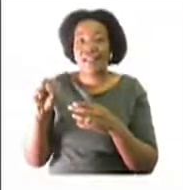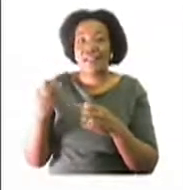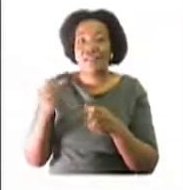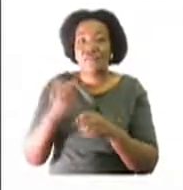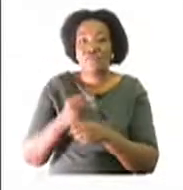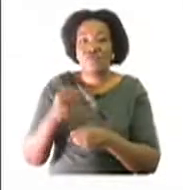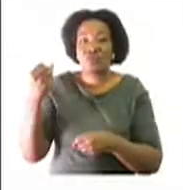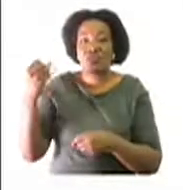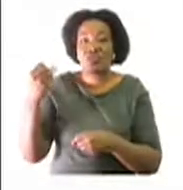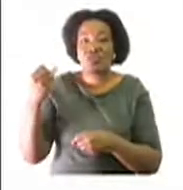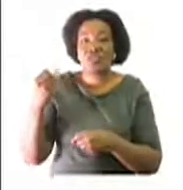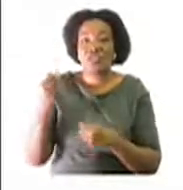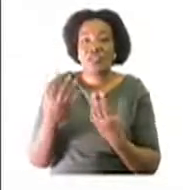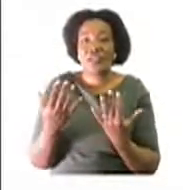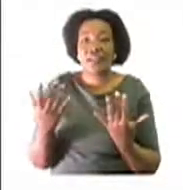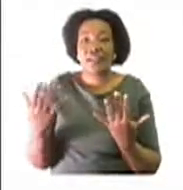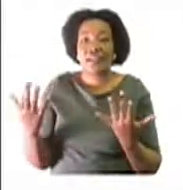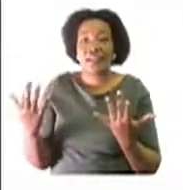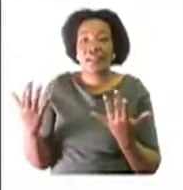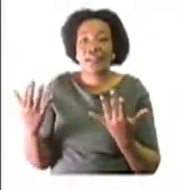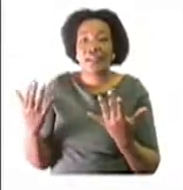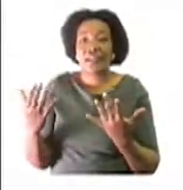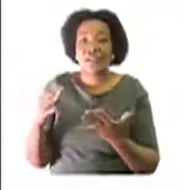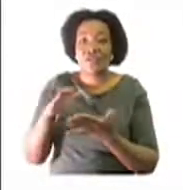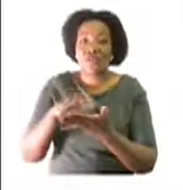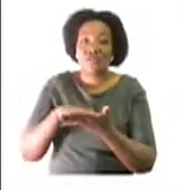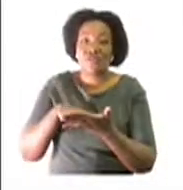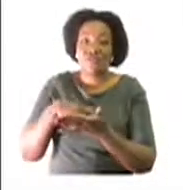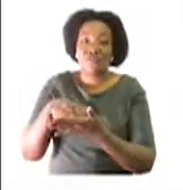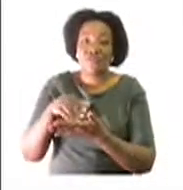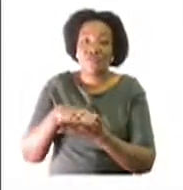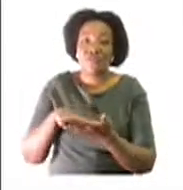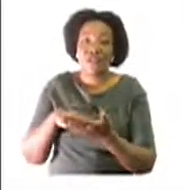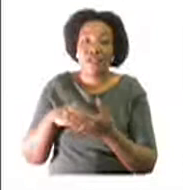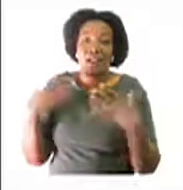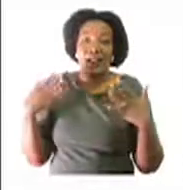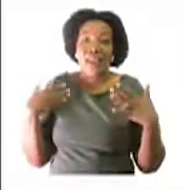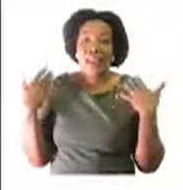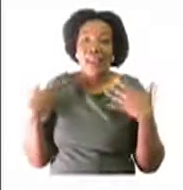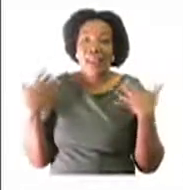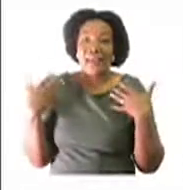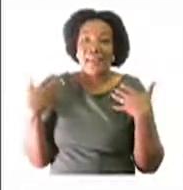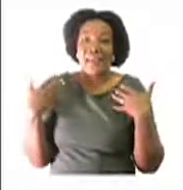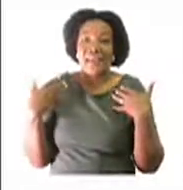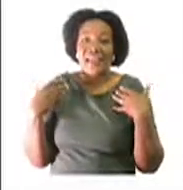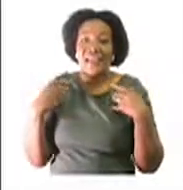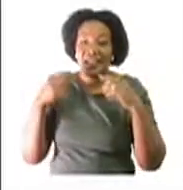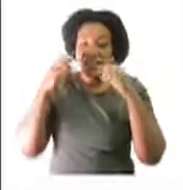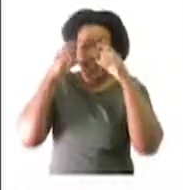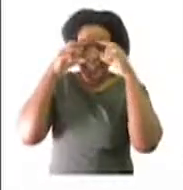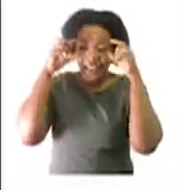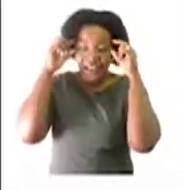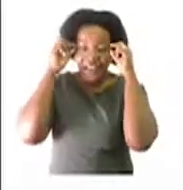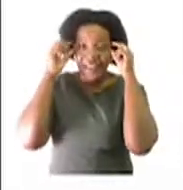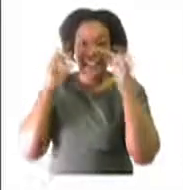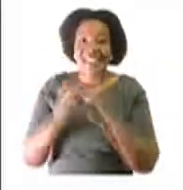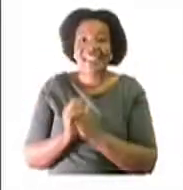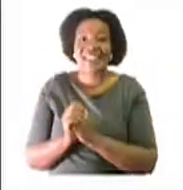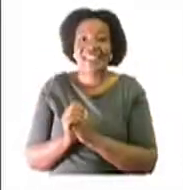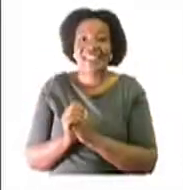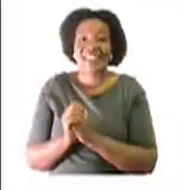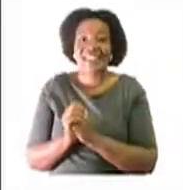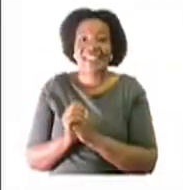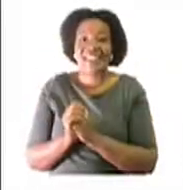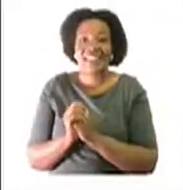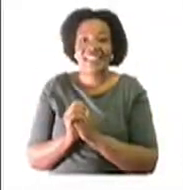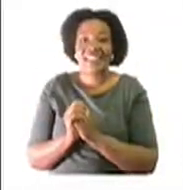graduate, green, glue, glad, and glasses. I would like